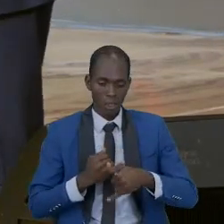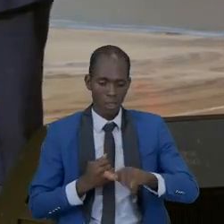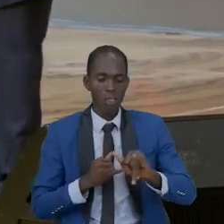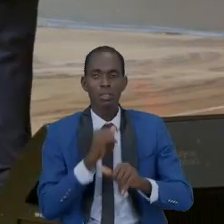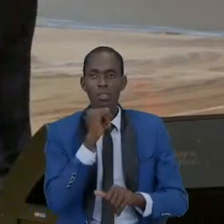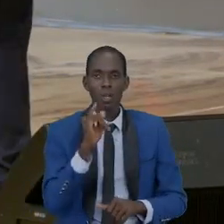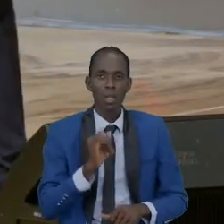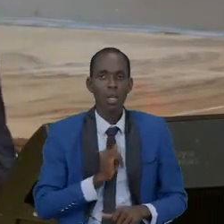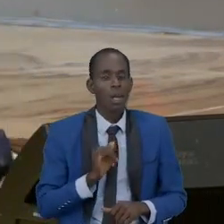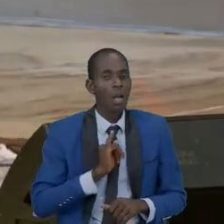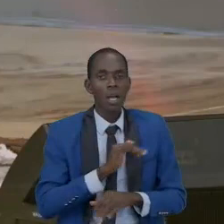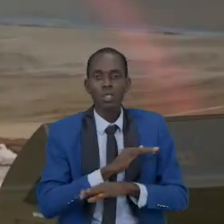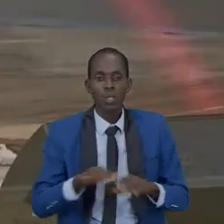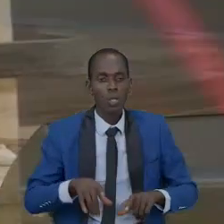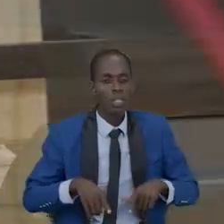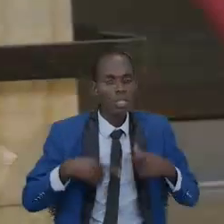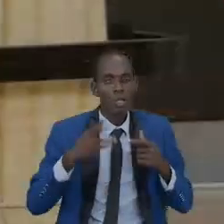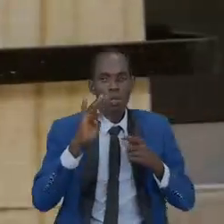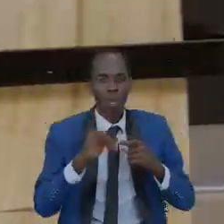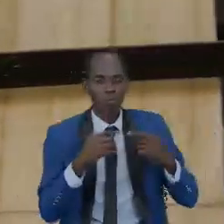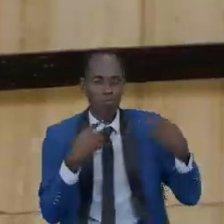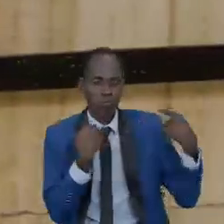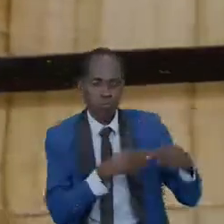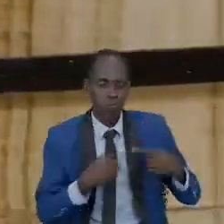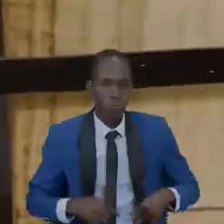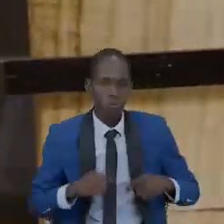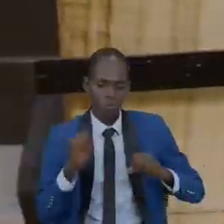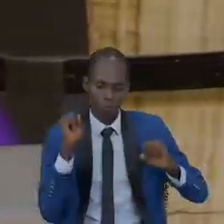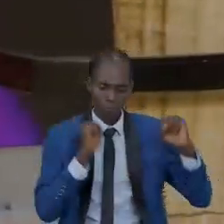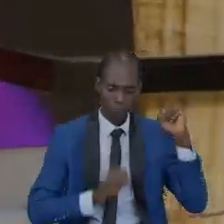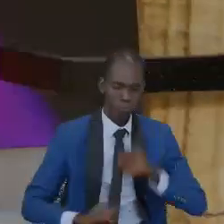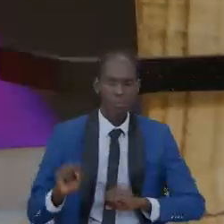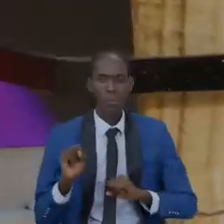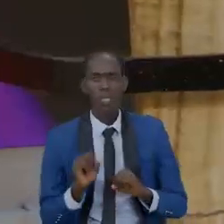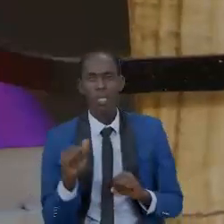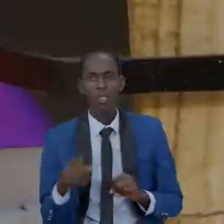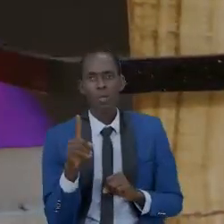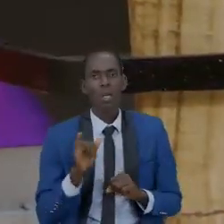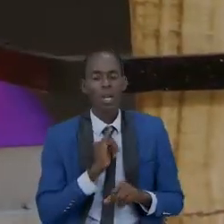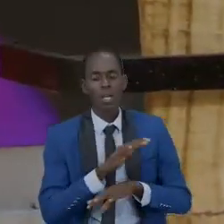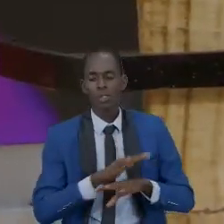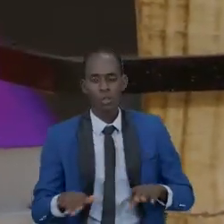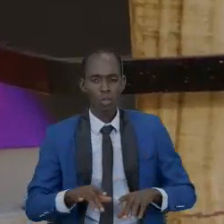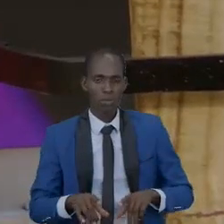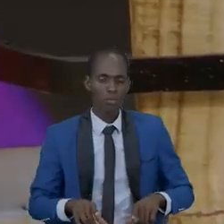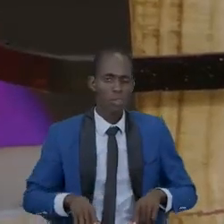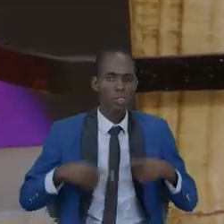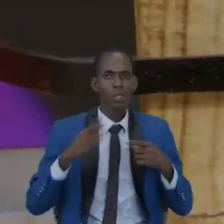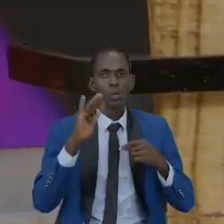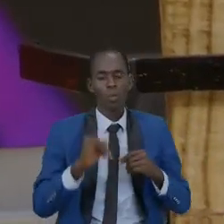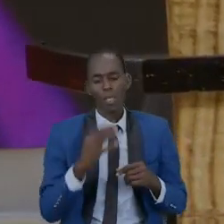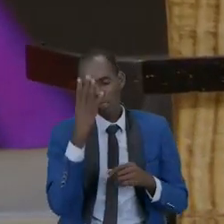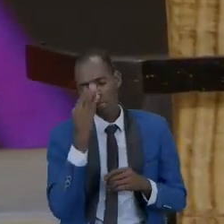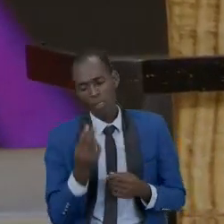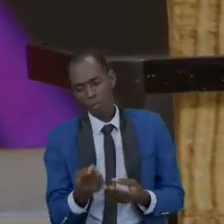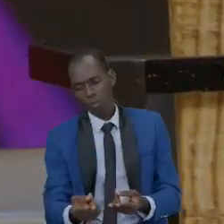I. I don't live by struggling anymore. I don't live by sleeping on hard ground anymore.